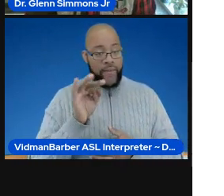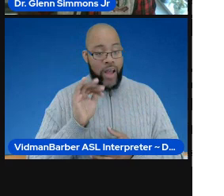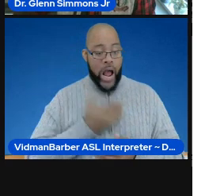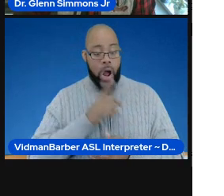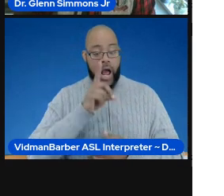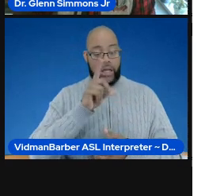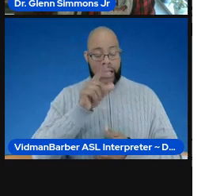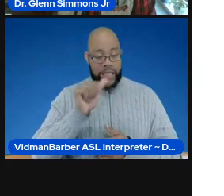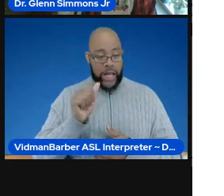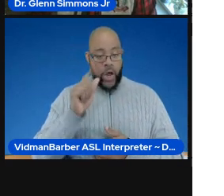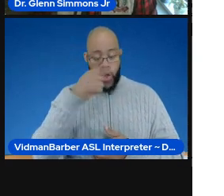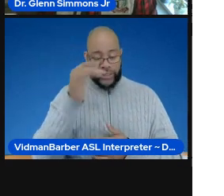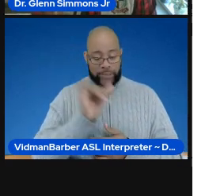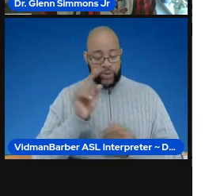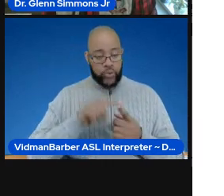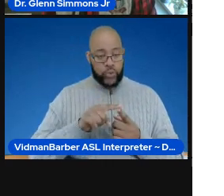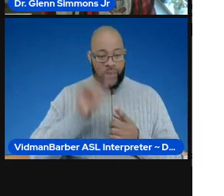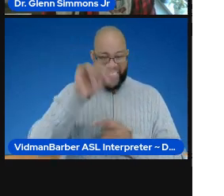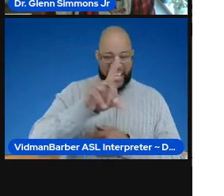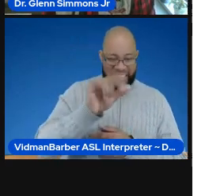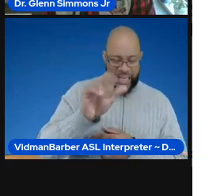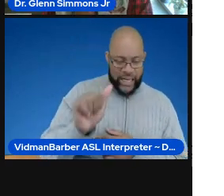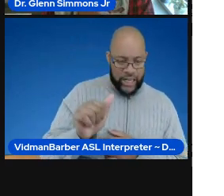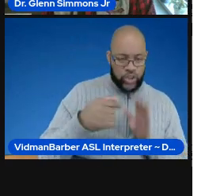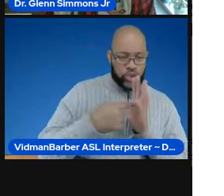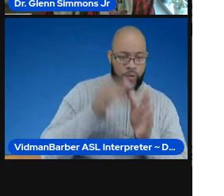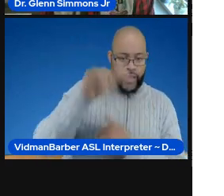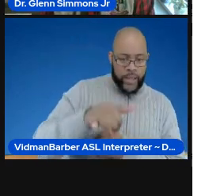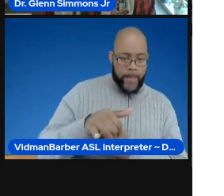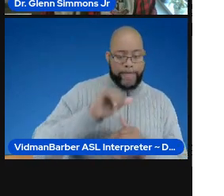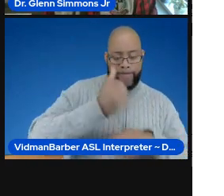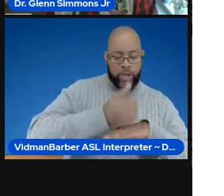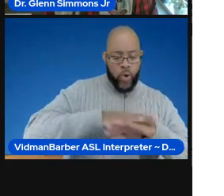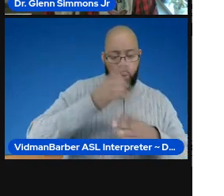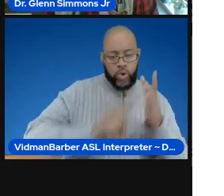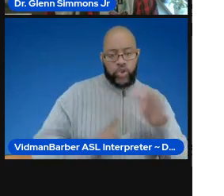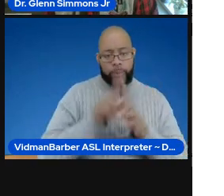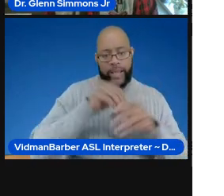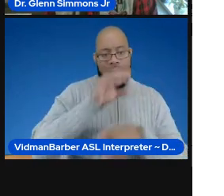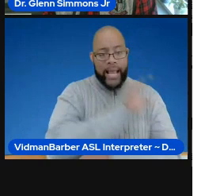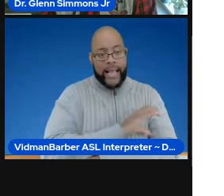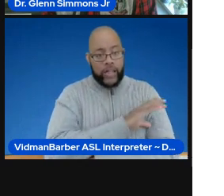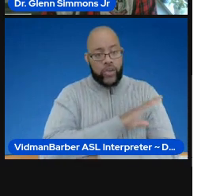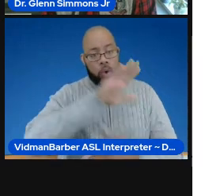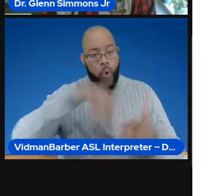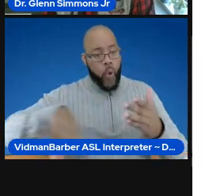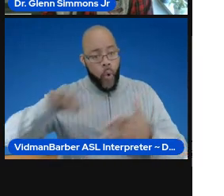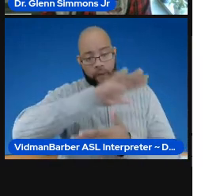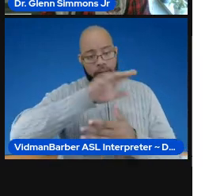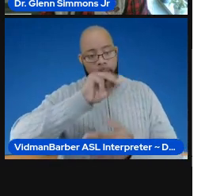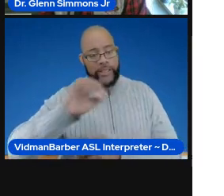data looked similar to this data shown here based on what was showing up in the clinics across the state of Minnesota.